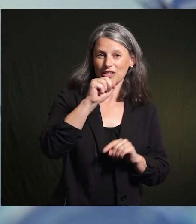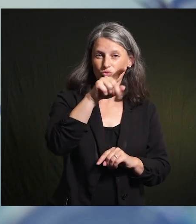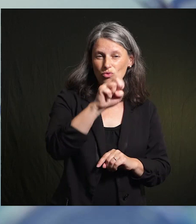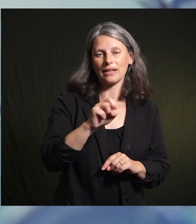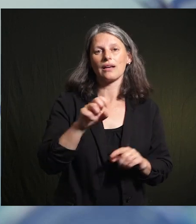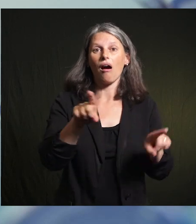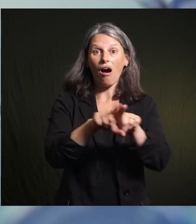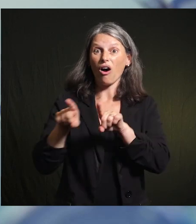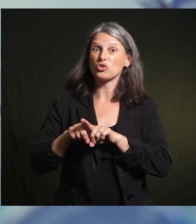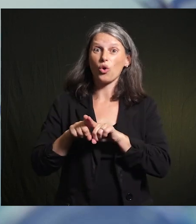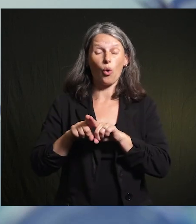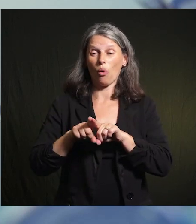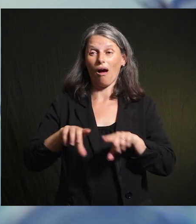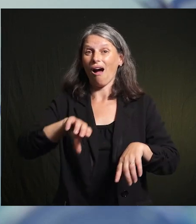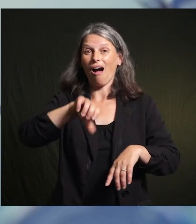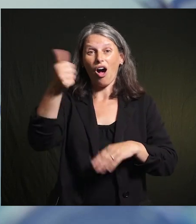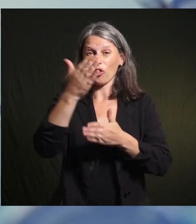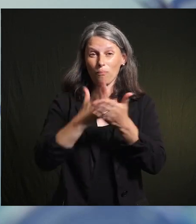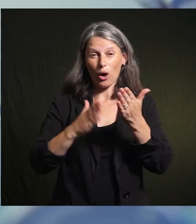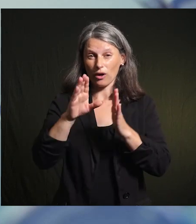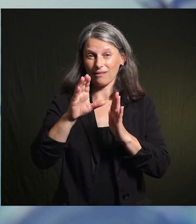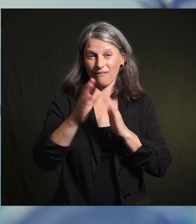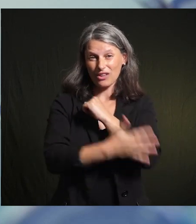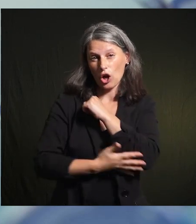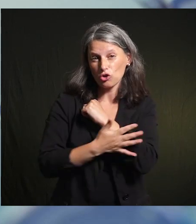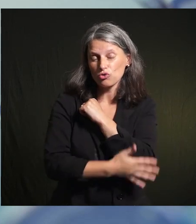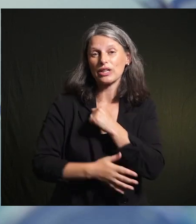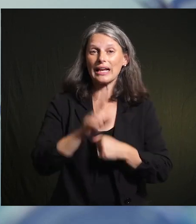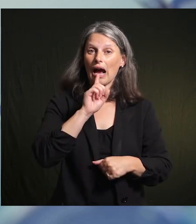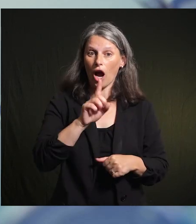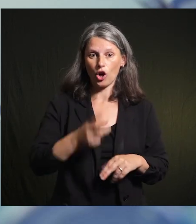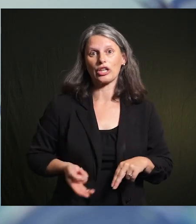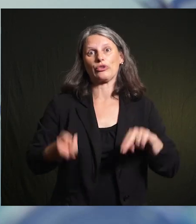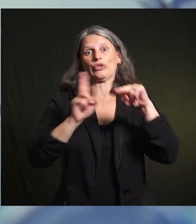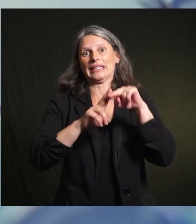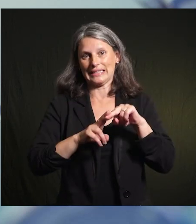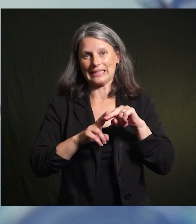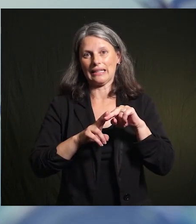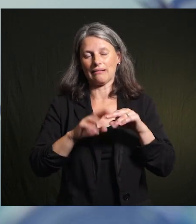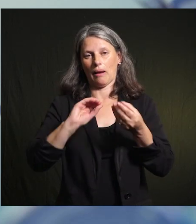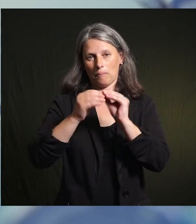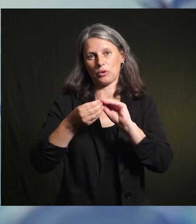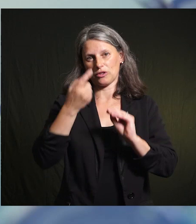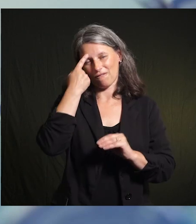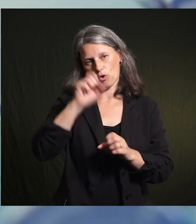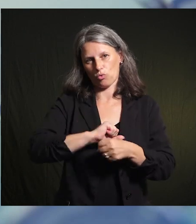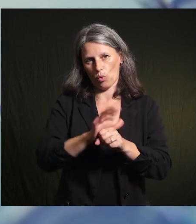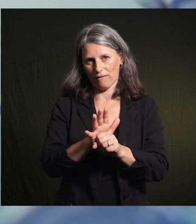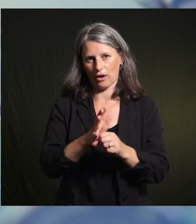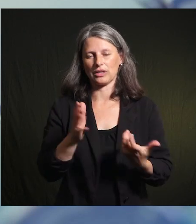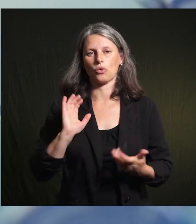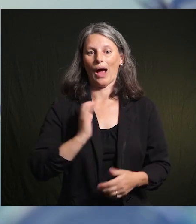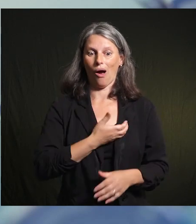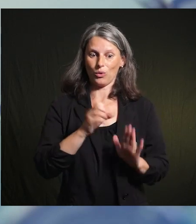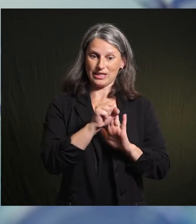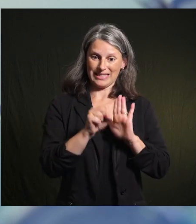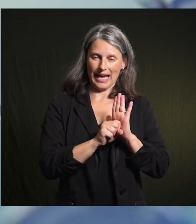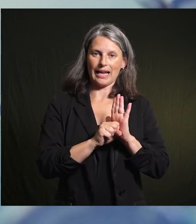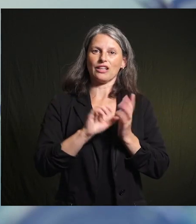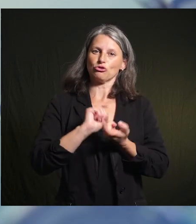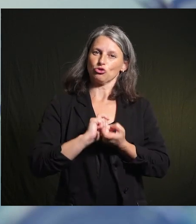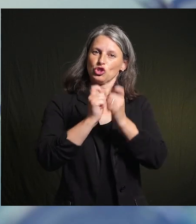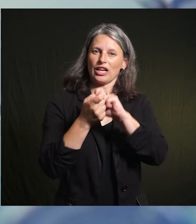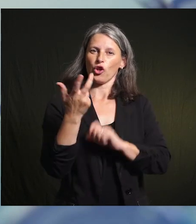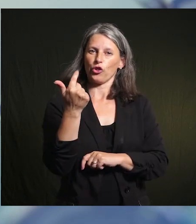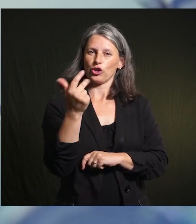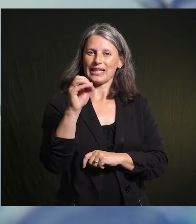that so much of the rest of the country is in a state of crisis with a resurgence in COVID-19, the state has moved our